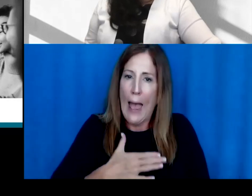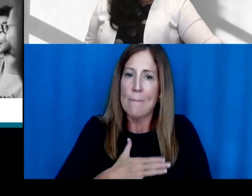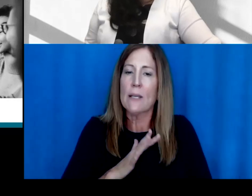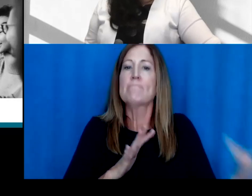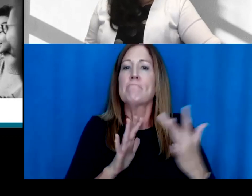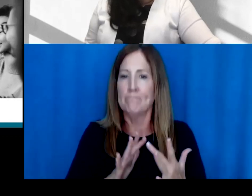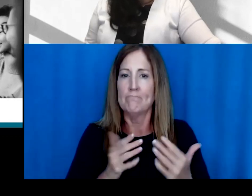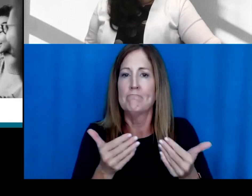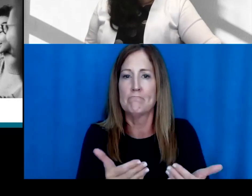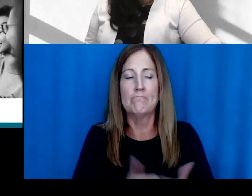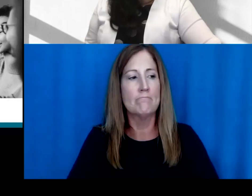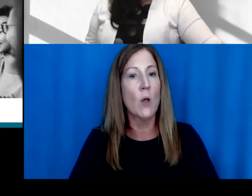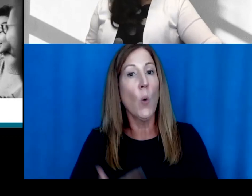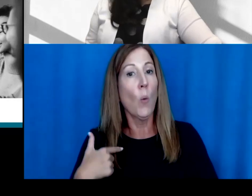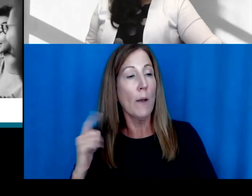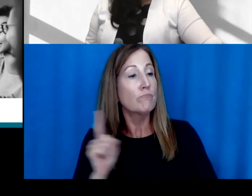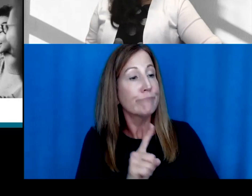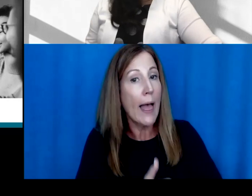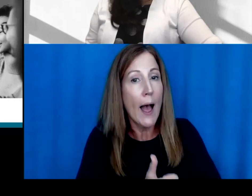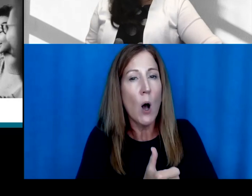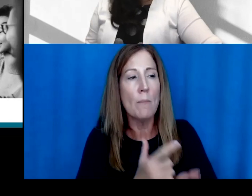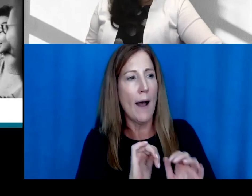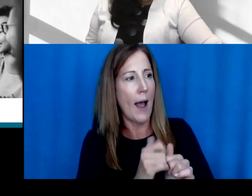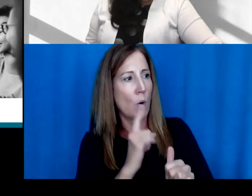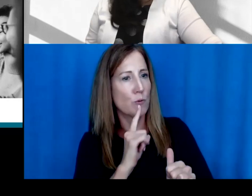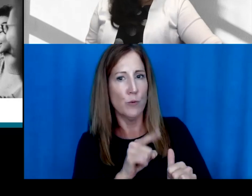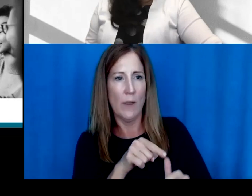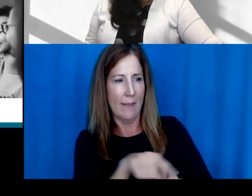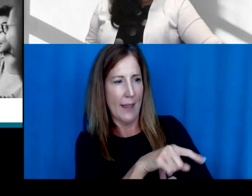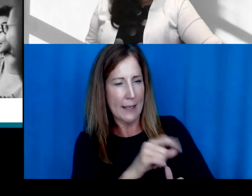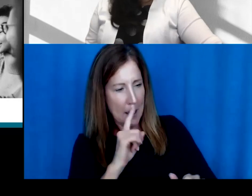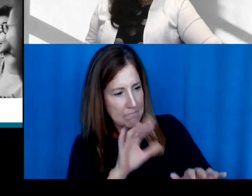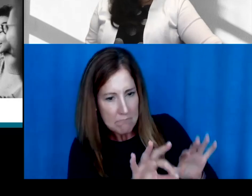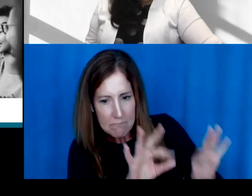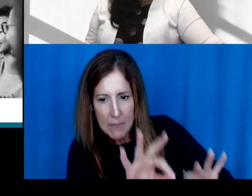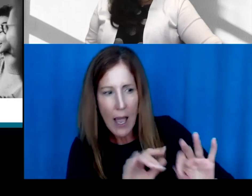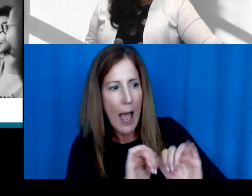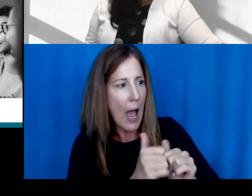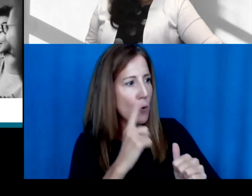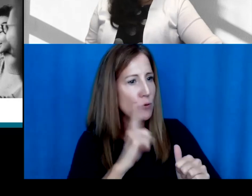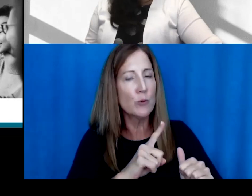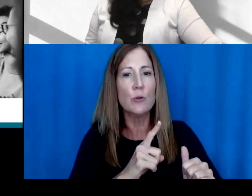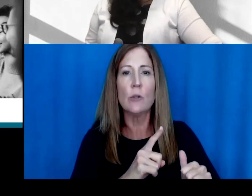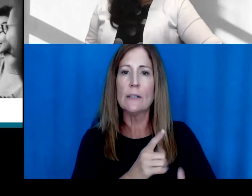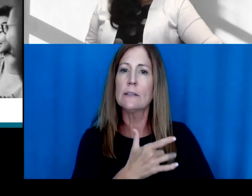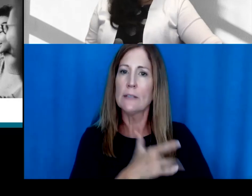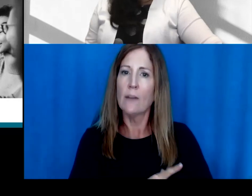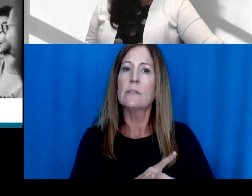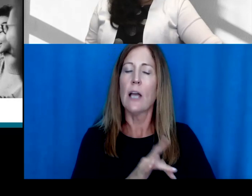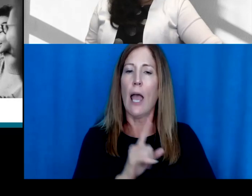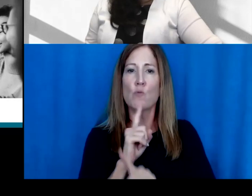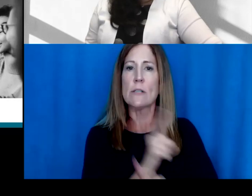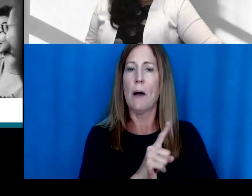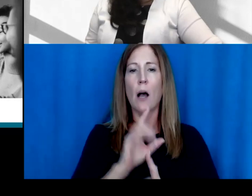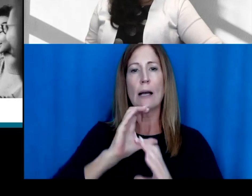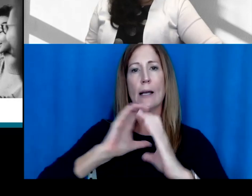And so we will help them in identifying ways to sensitively and responsibly communicate about